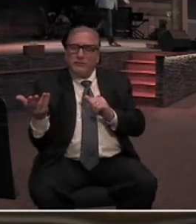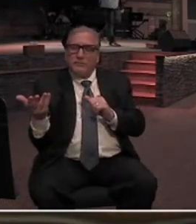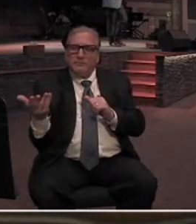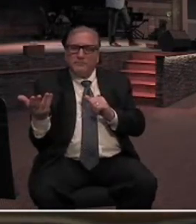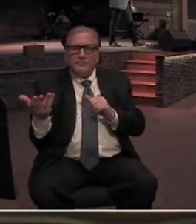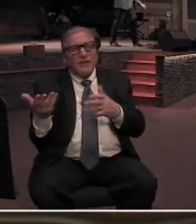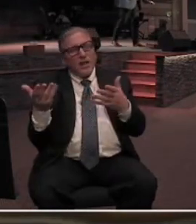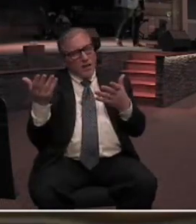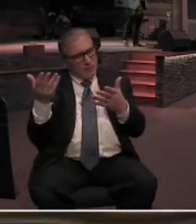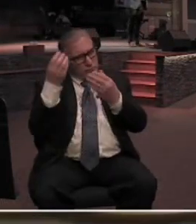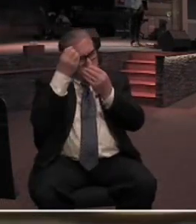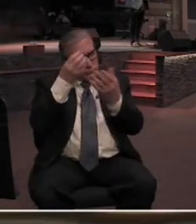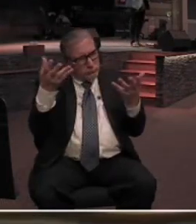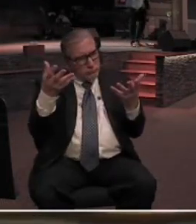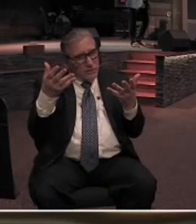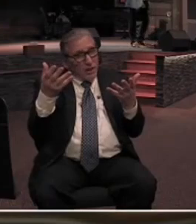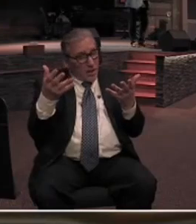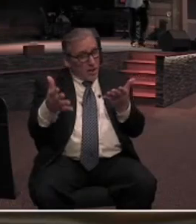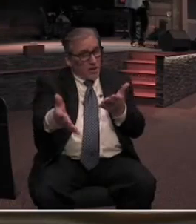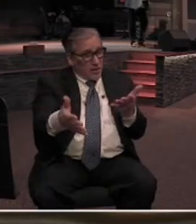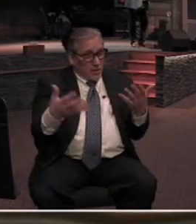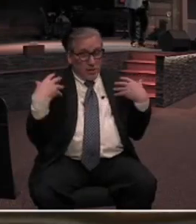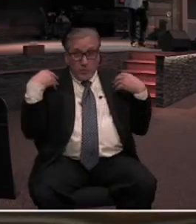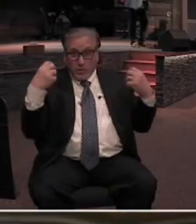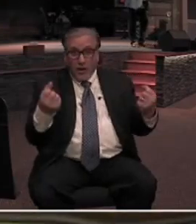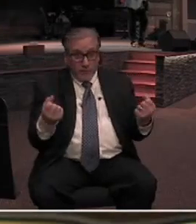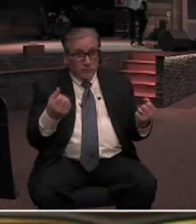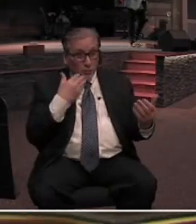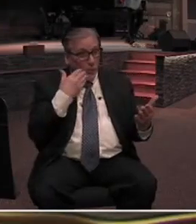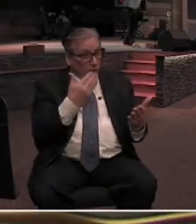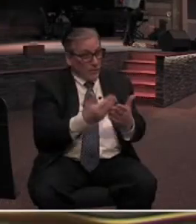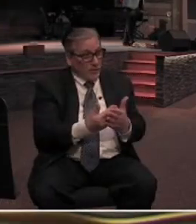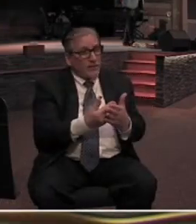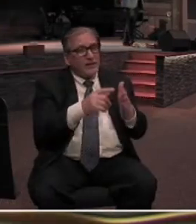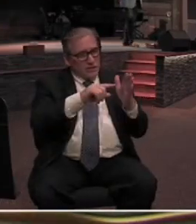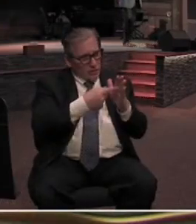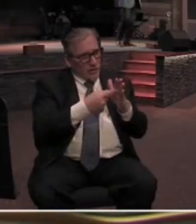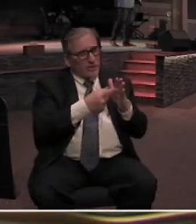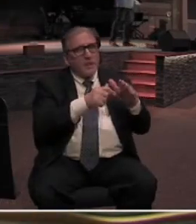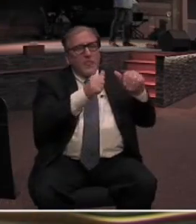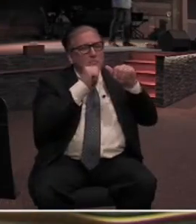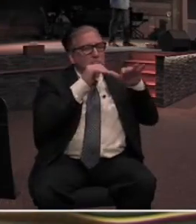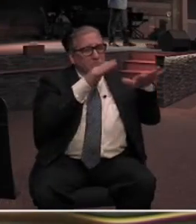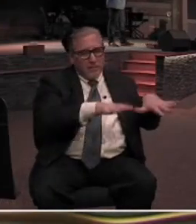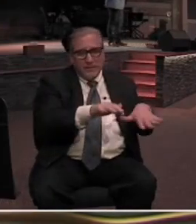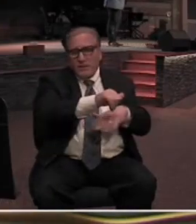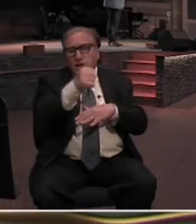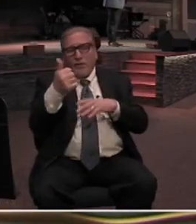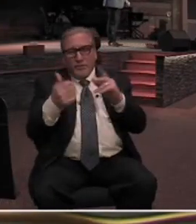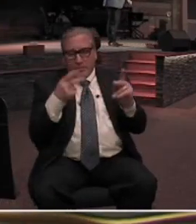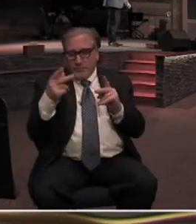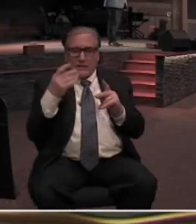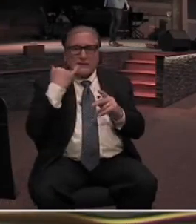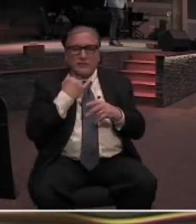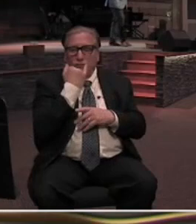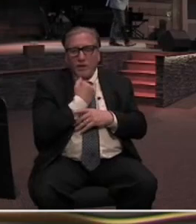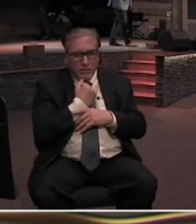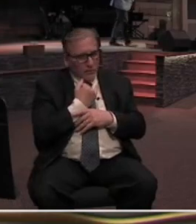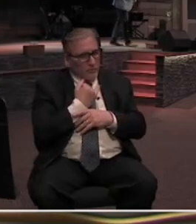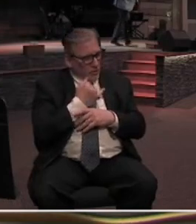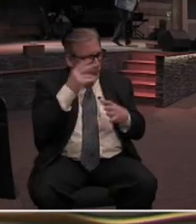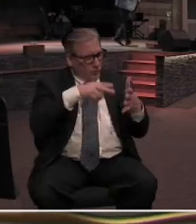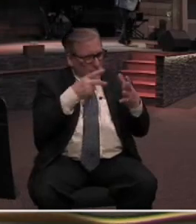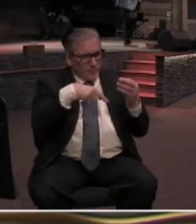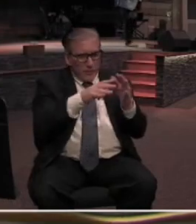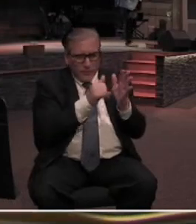And let me tell you, he recovered so well, he started blessing elders back in Israel. Read about